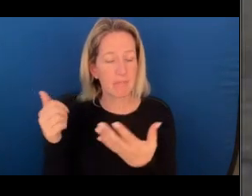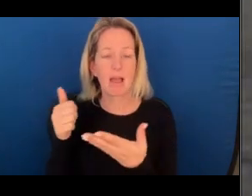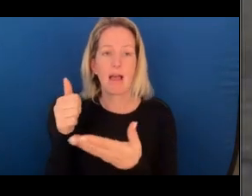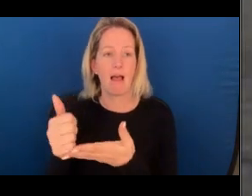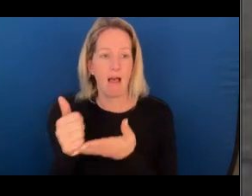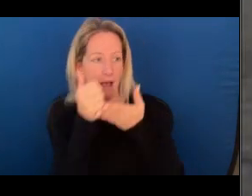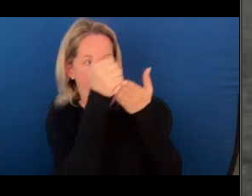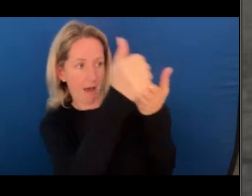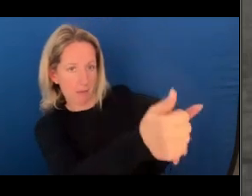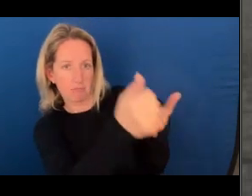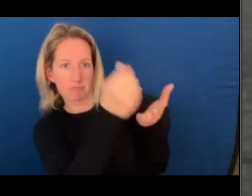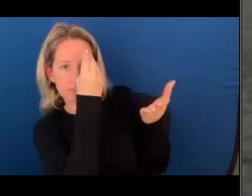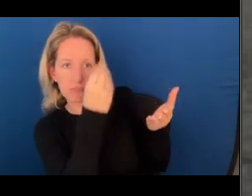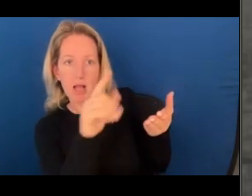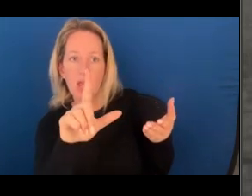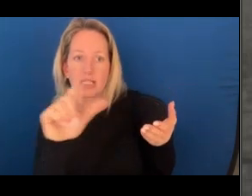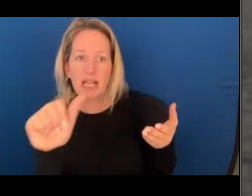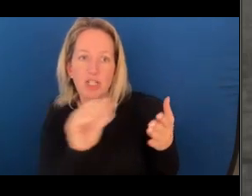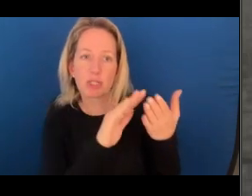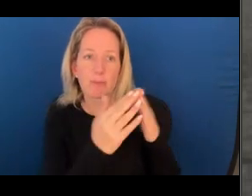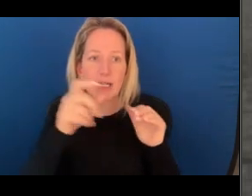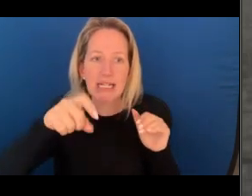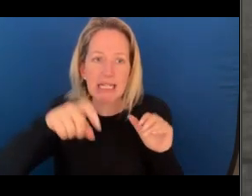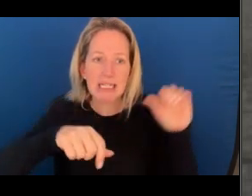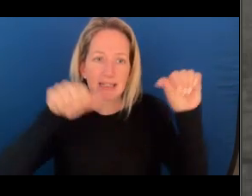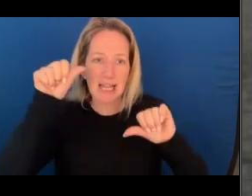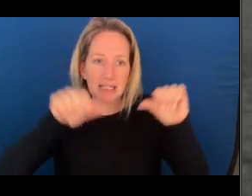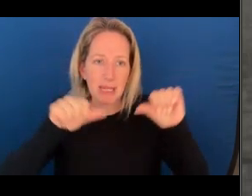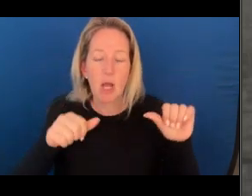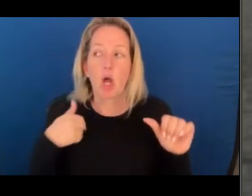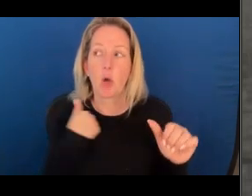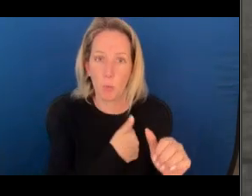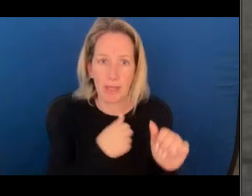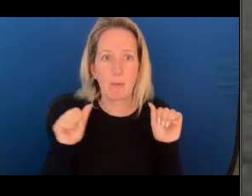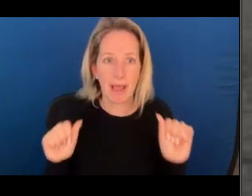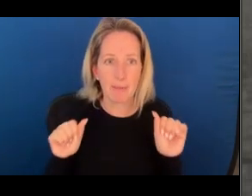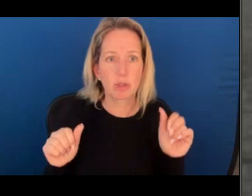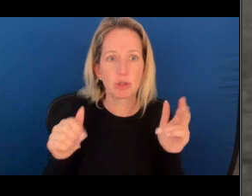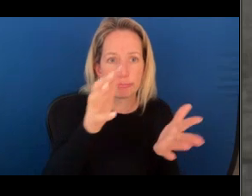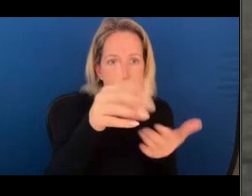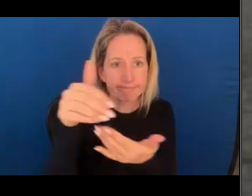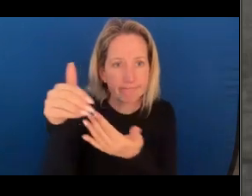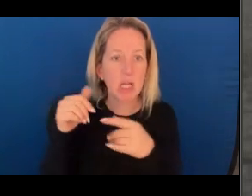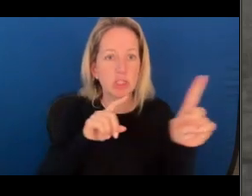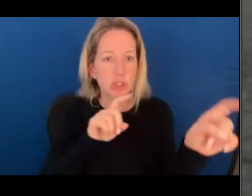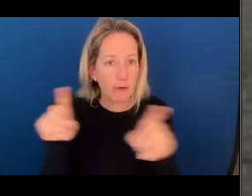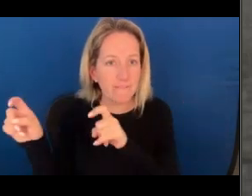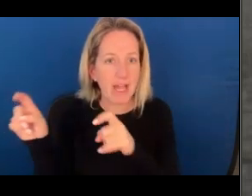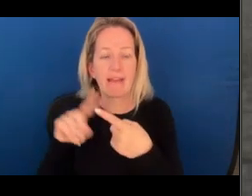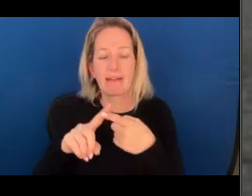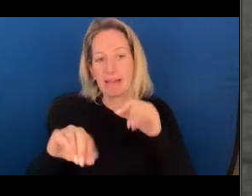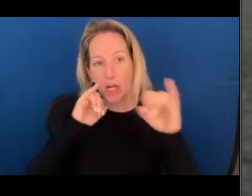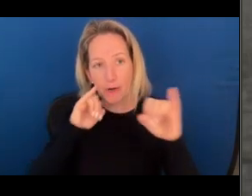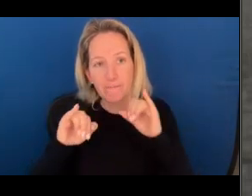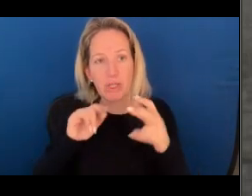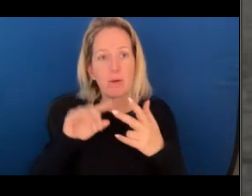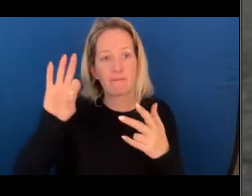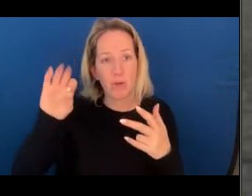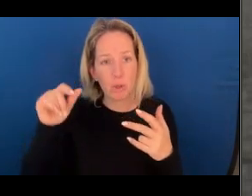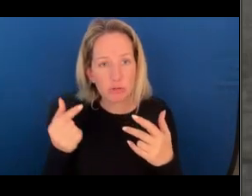needs assessment. And we've been able to gather this information in a variety of forms, of formats such as surveys or interviews, focus groups,